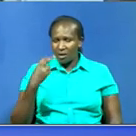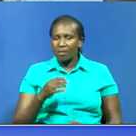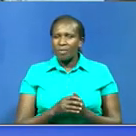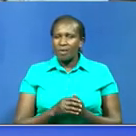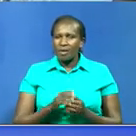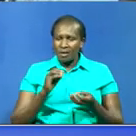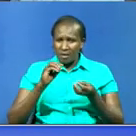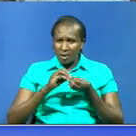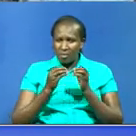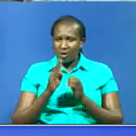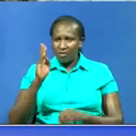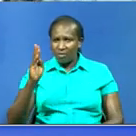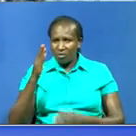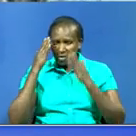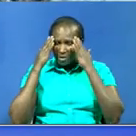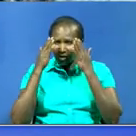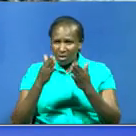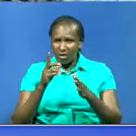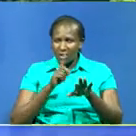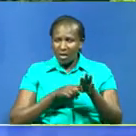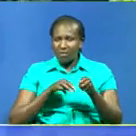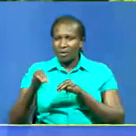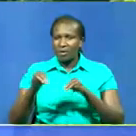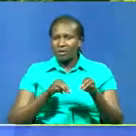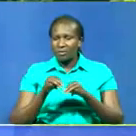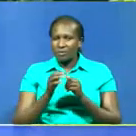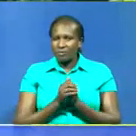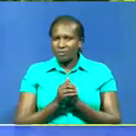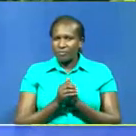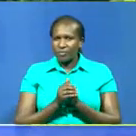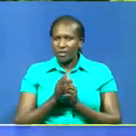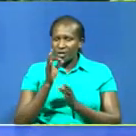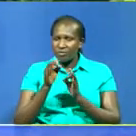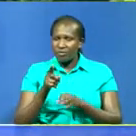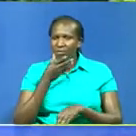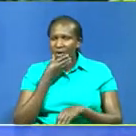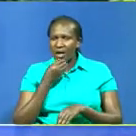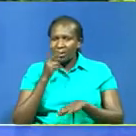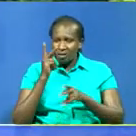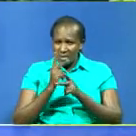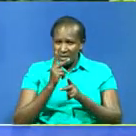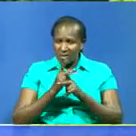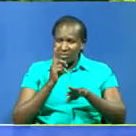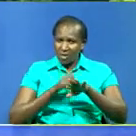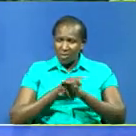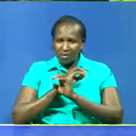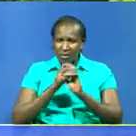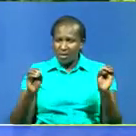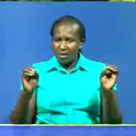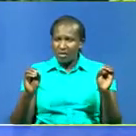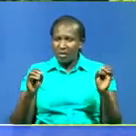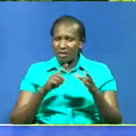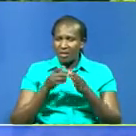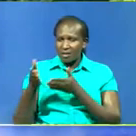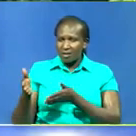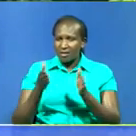Number four, very key. Time management. If you're a man who does not keep time, there are chances